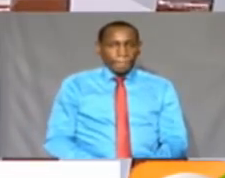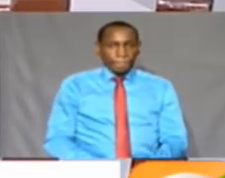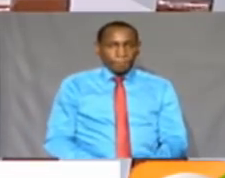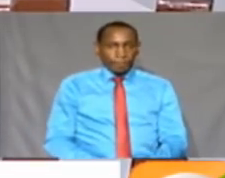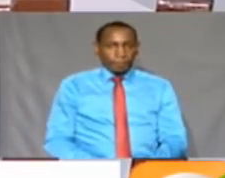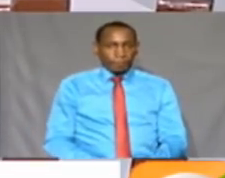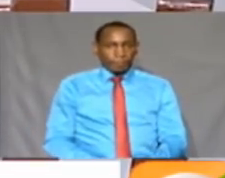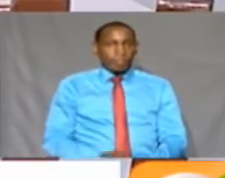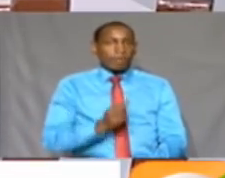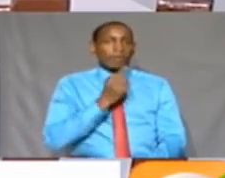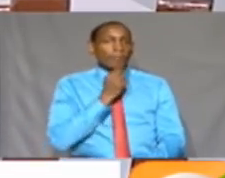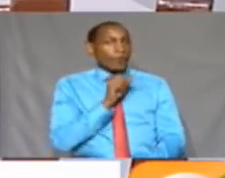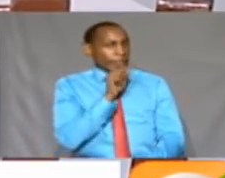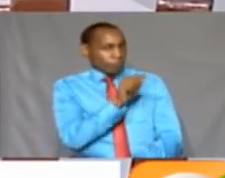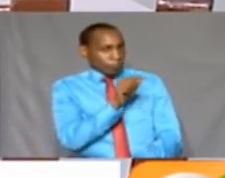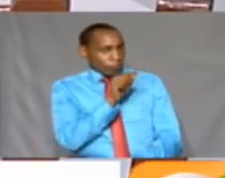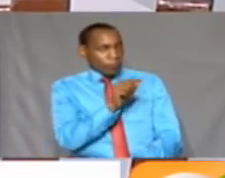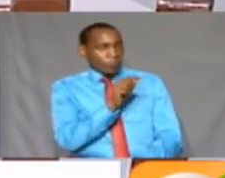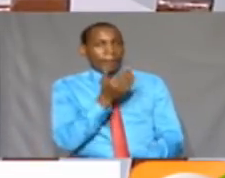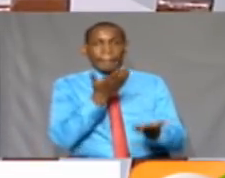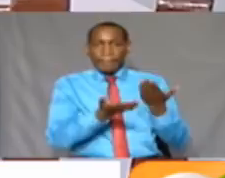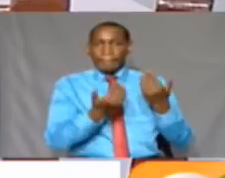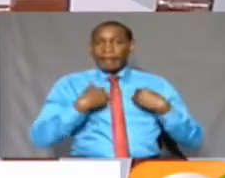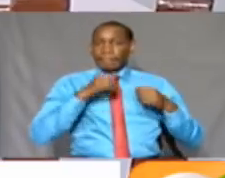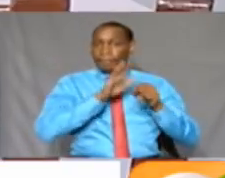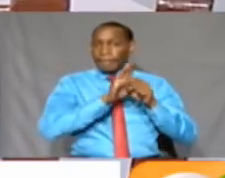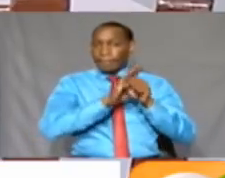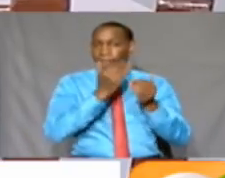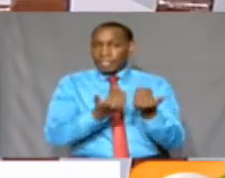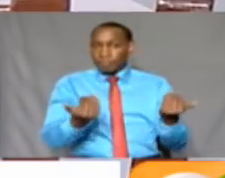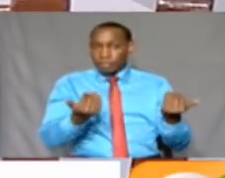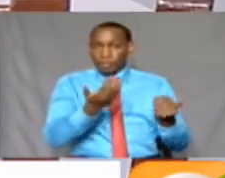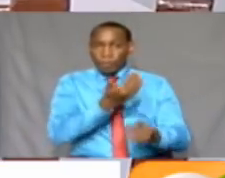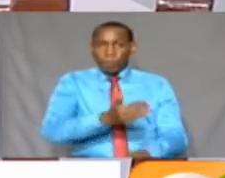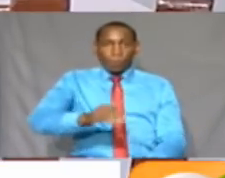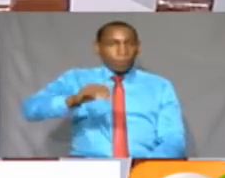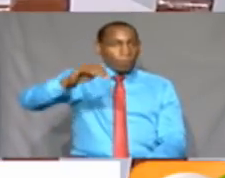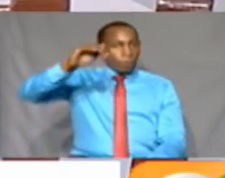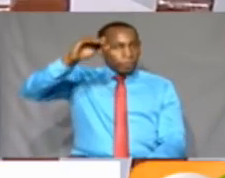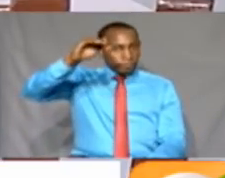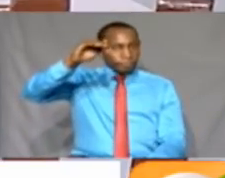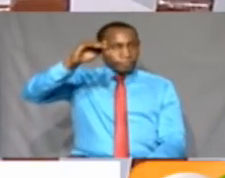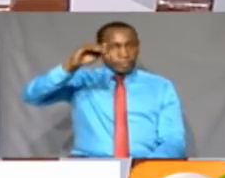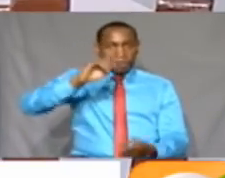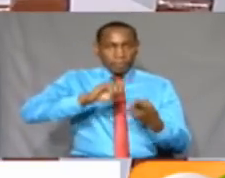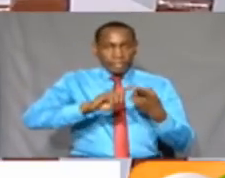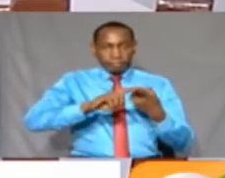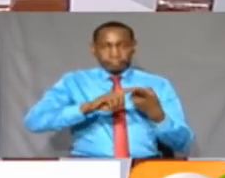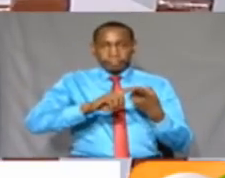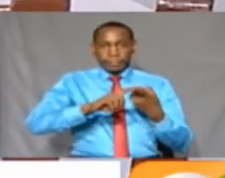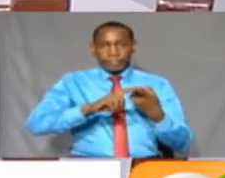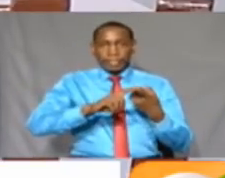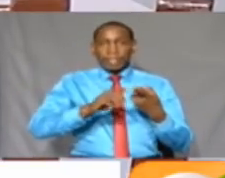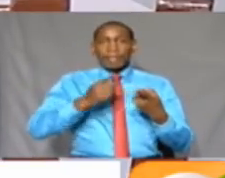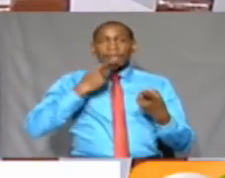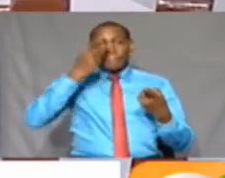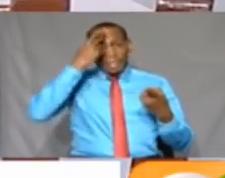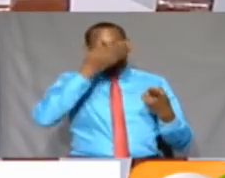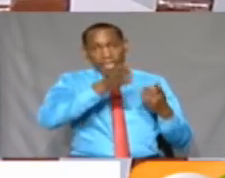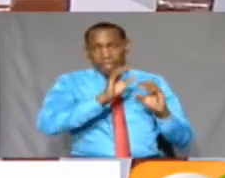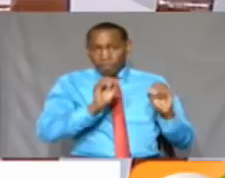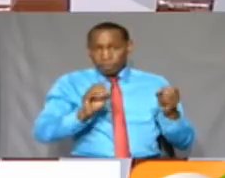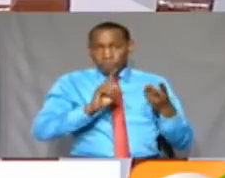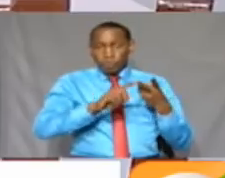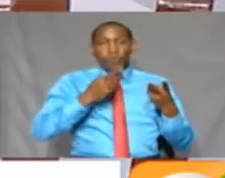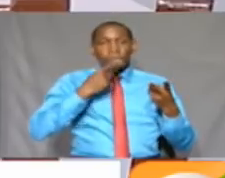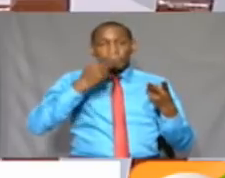boy, we probably have a lot of children, yeah, who are growing up with either absent parents or